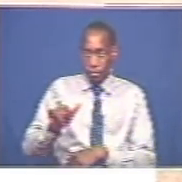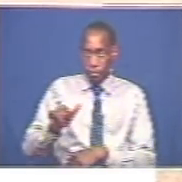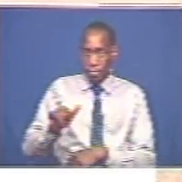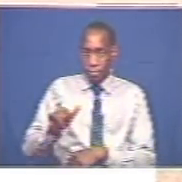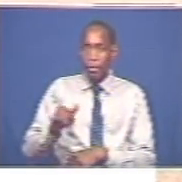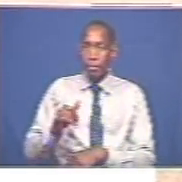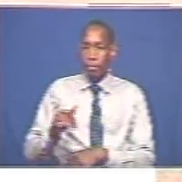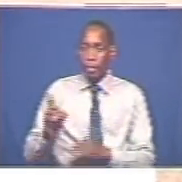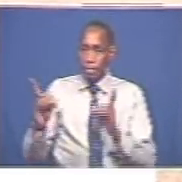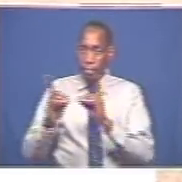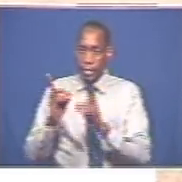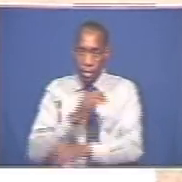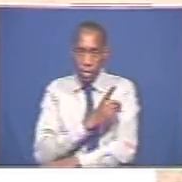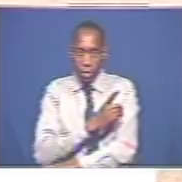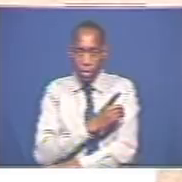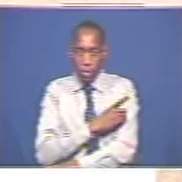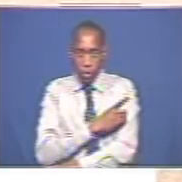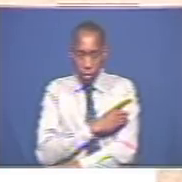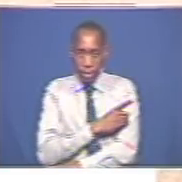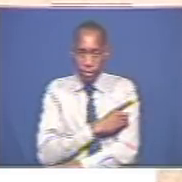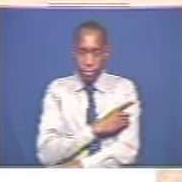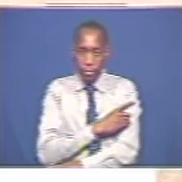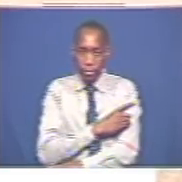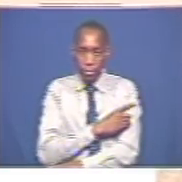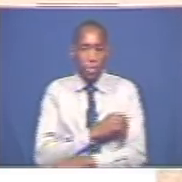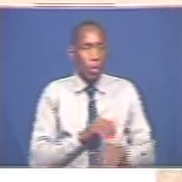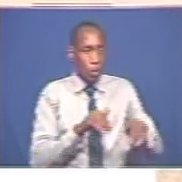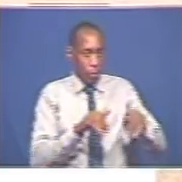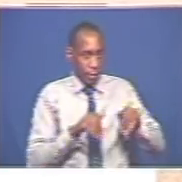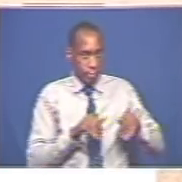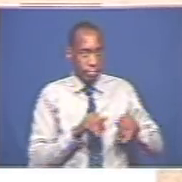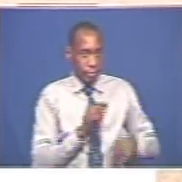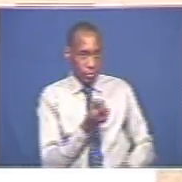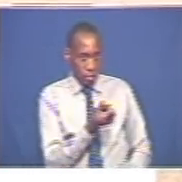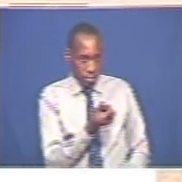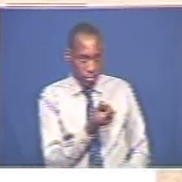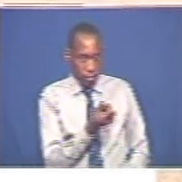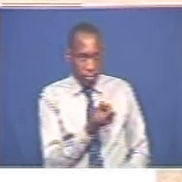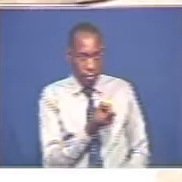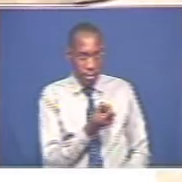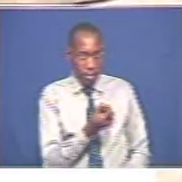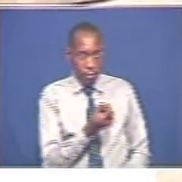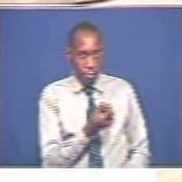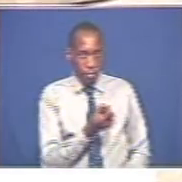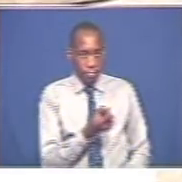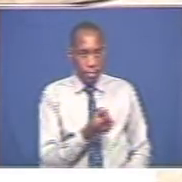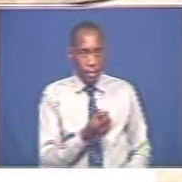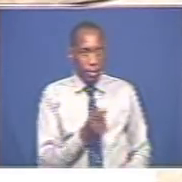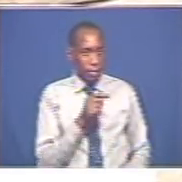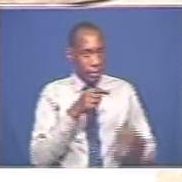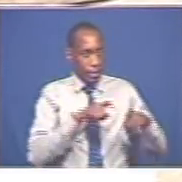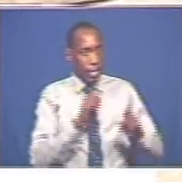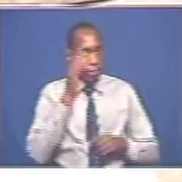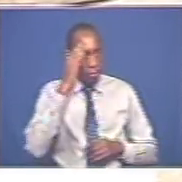a counselor. I went through... Hold on a minute. Let me cut you short a bit. What came before the other? Was it you realizing that you